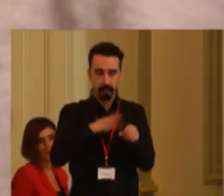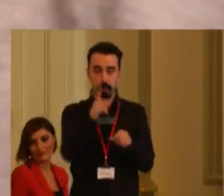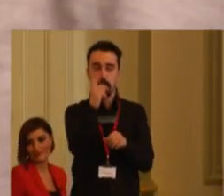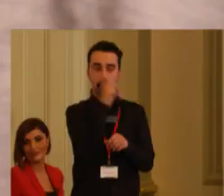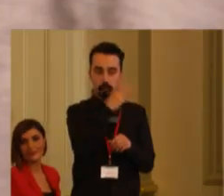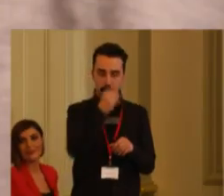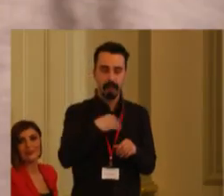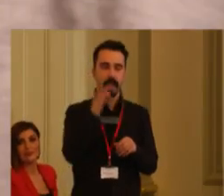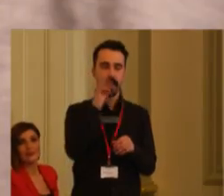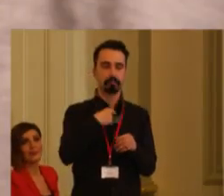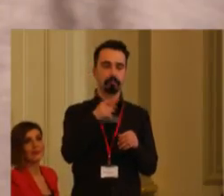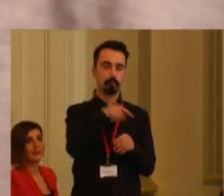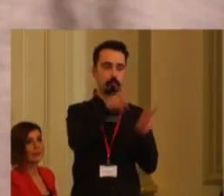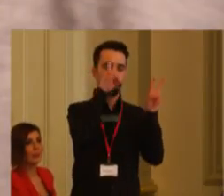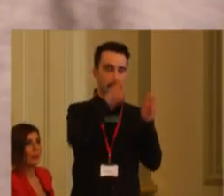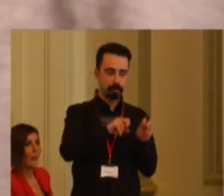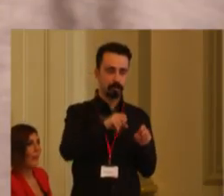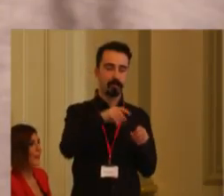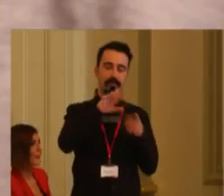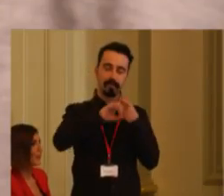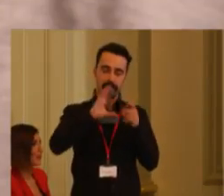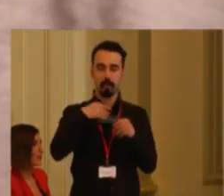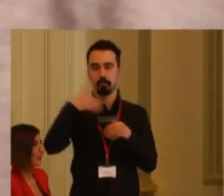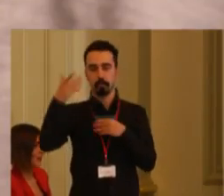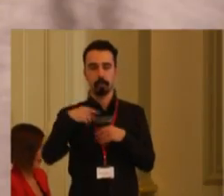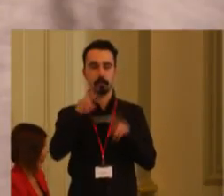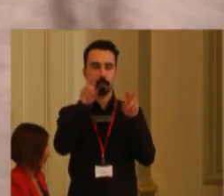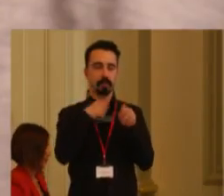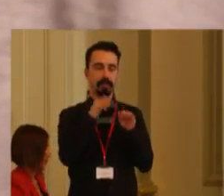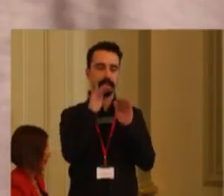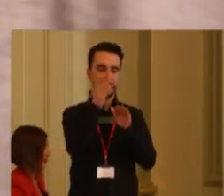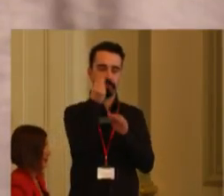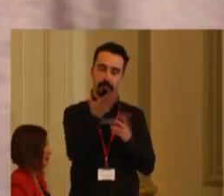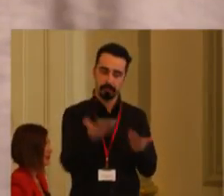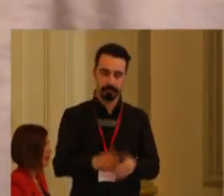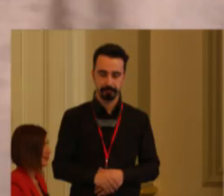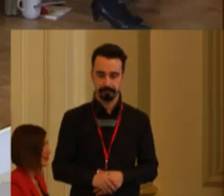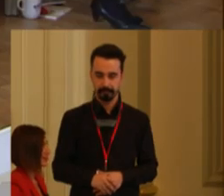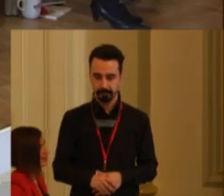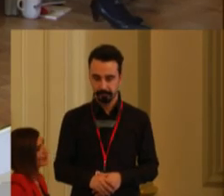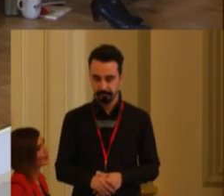details may be found in our report, and I'm ready and available for your questions if you have any. Thank you.